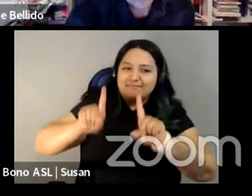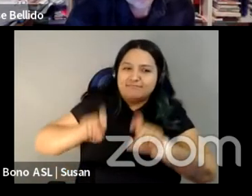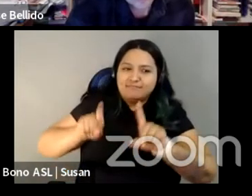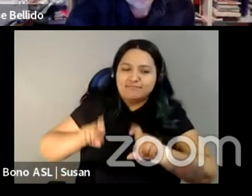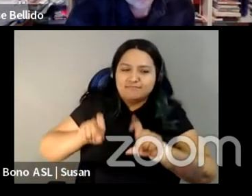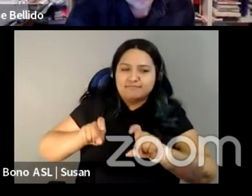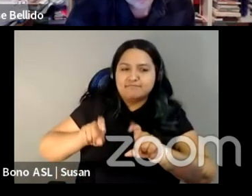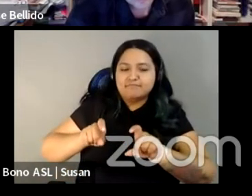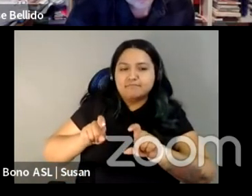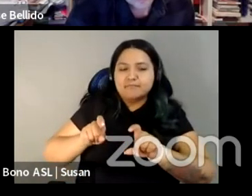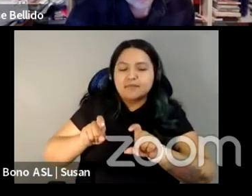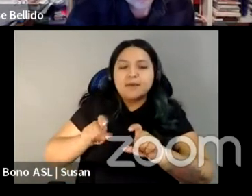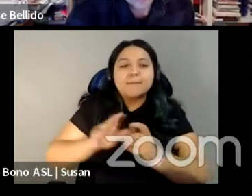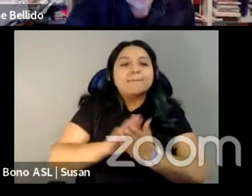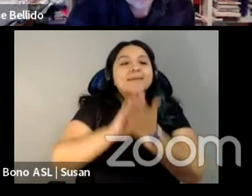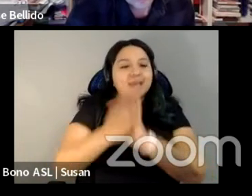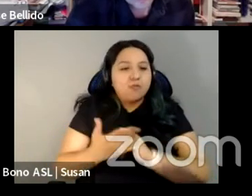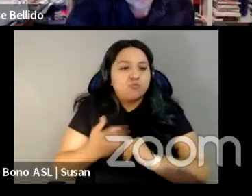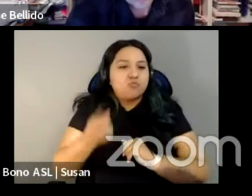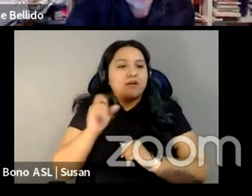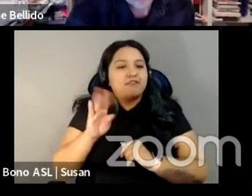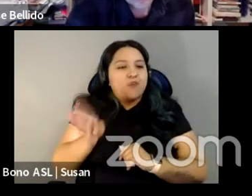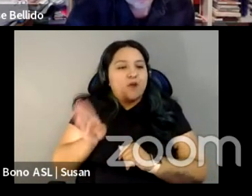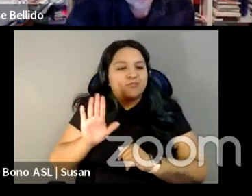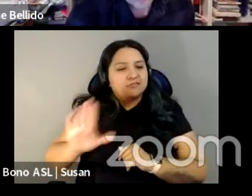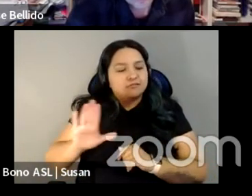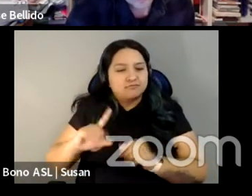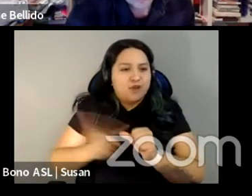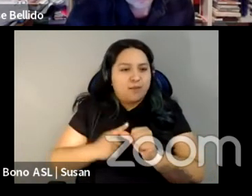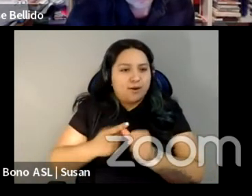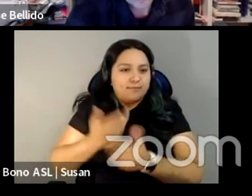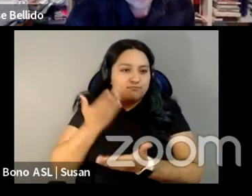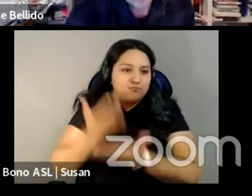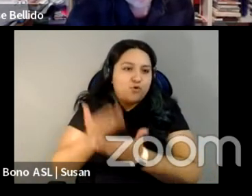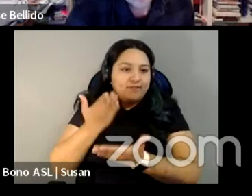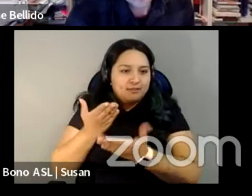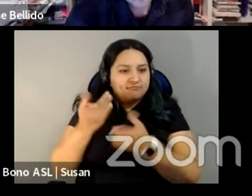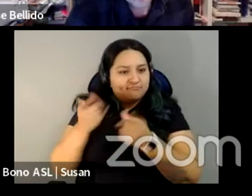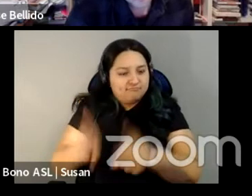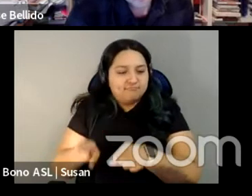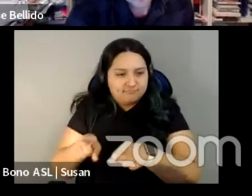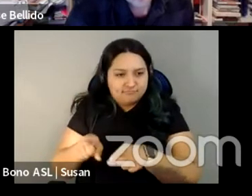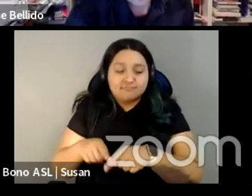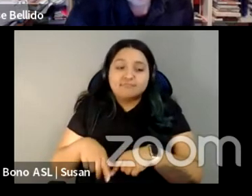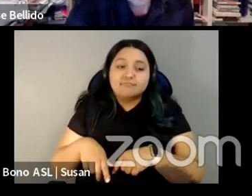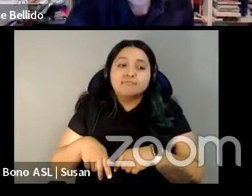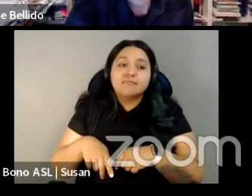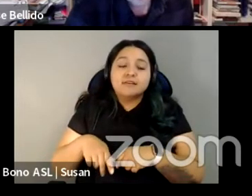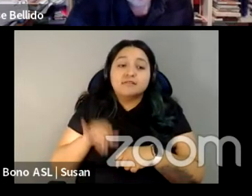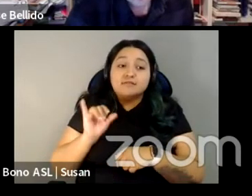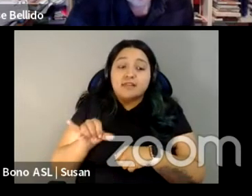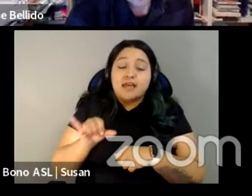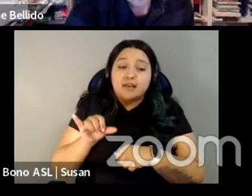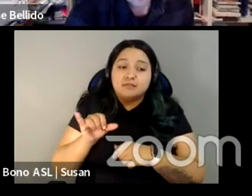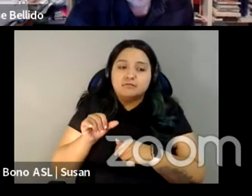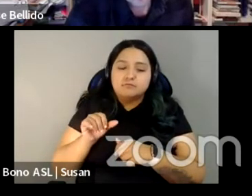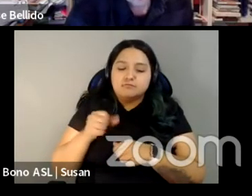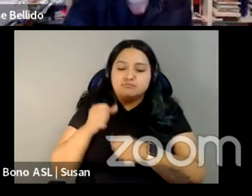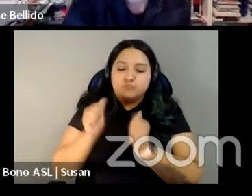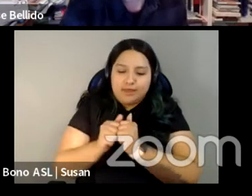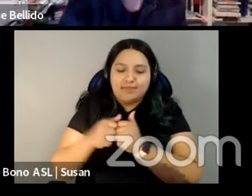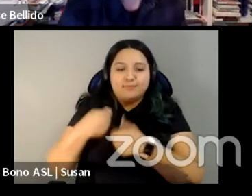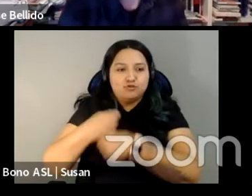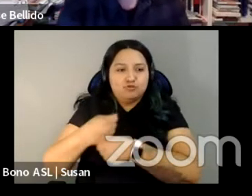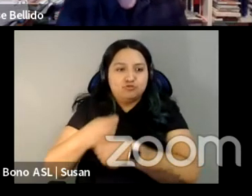of Broadway's primary proving grounds. And that negotiation, of course, was with the producers' associations, not with